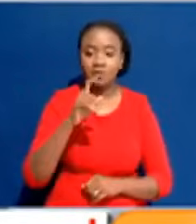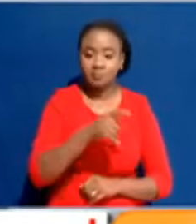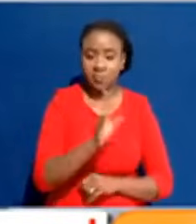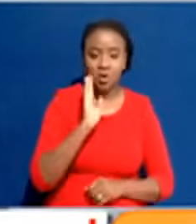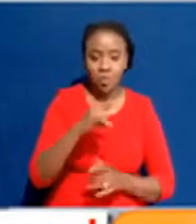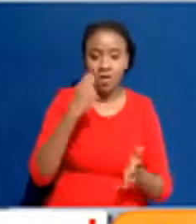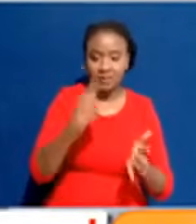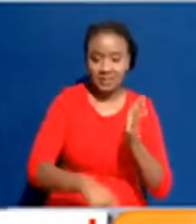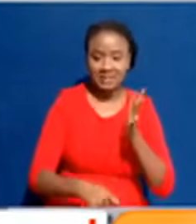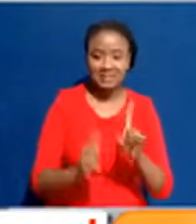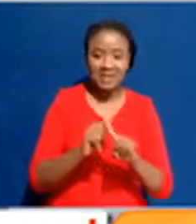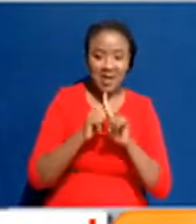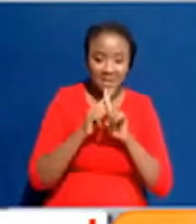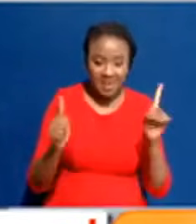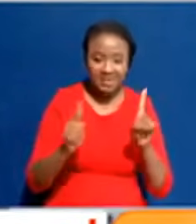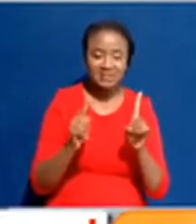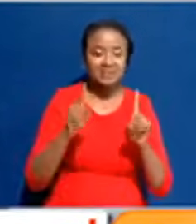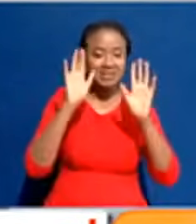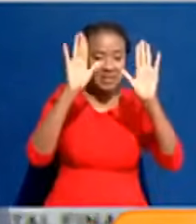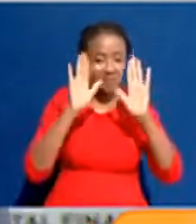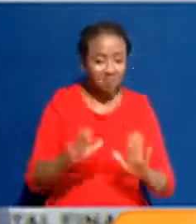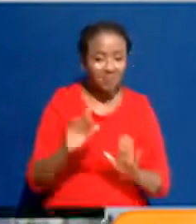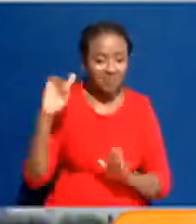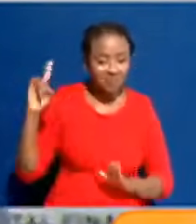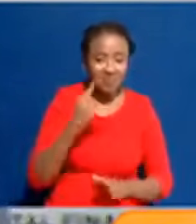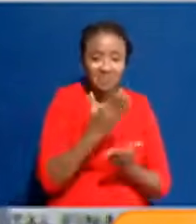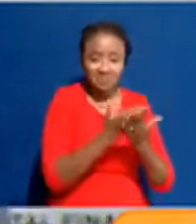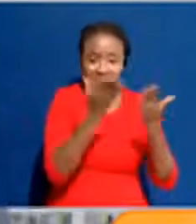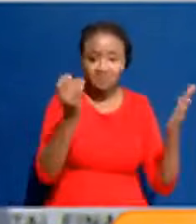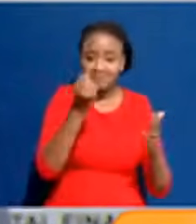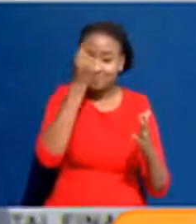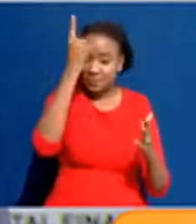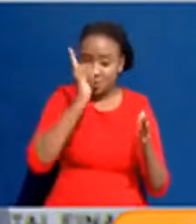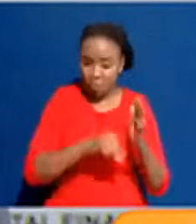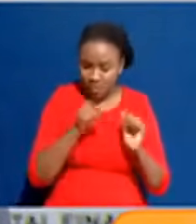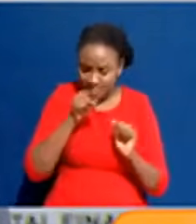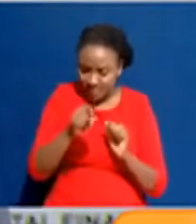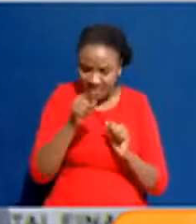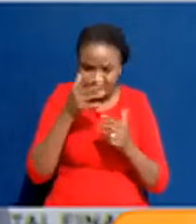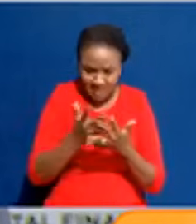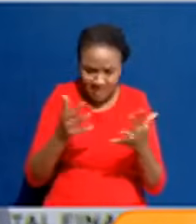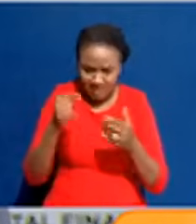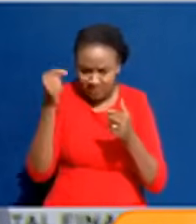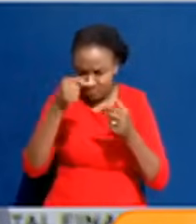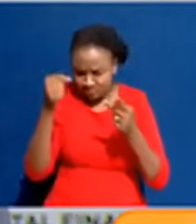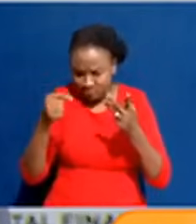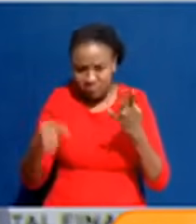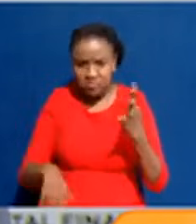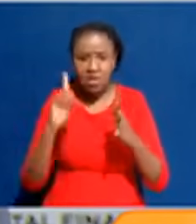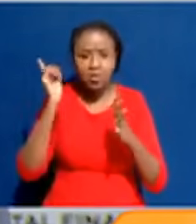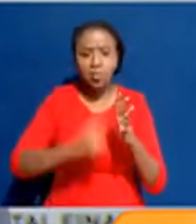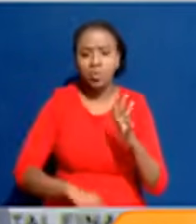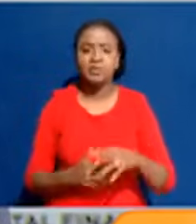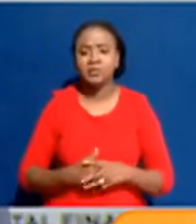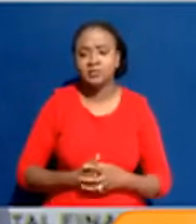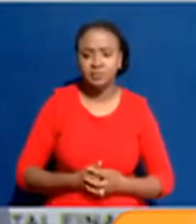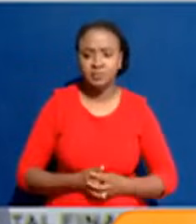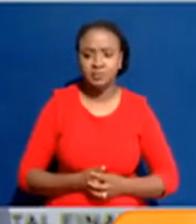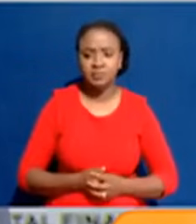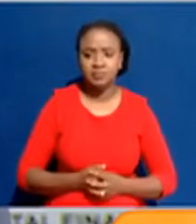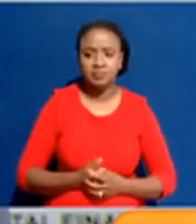However, there is need to have a better understanding of what these items are and a